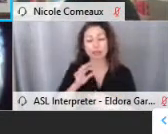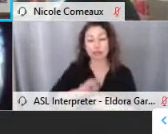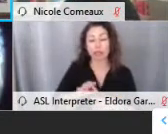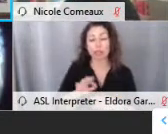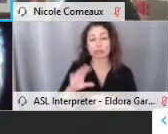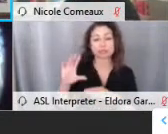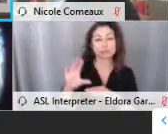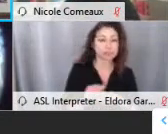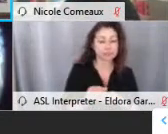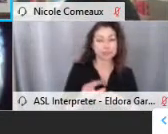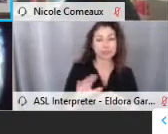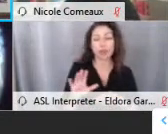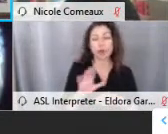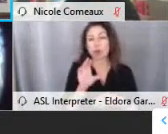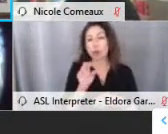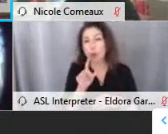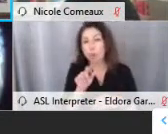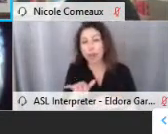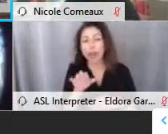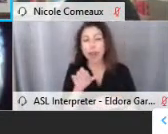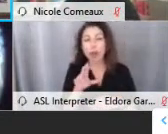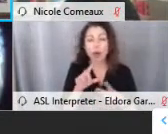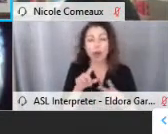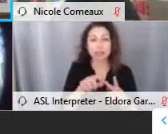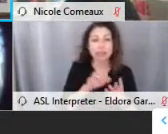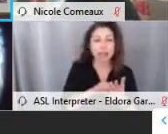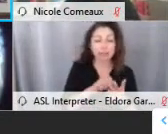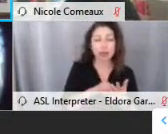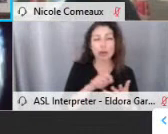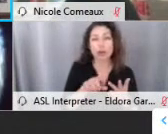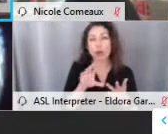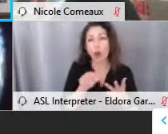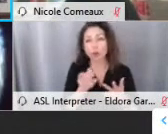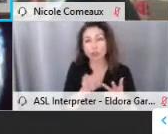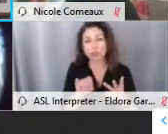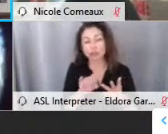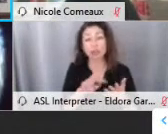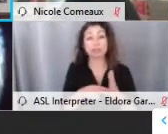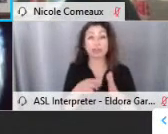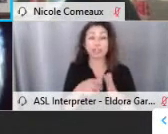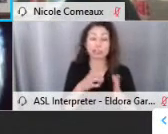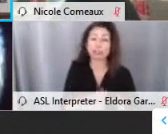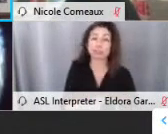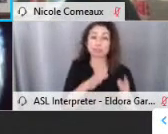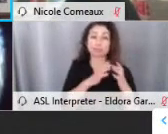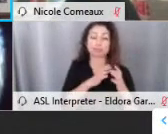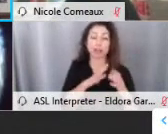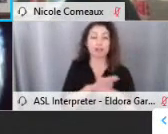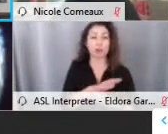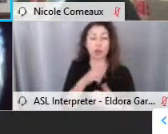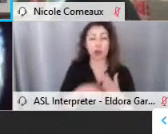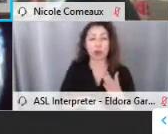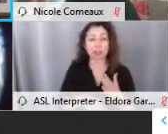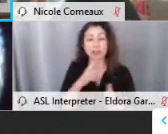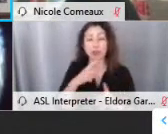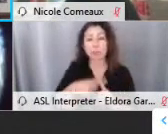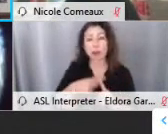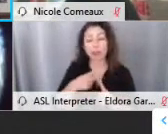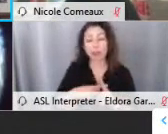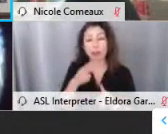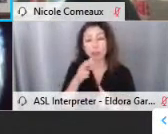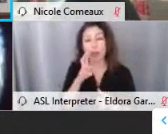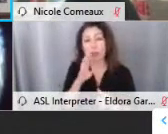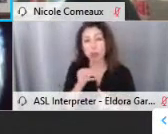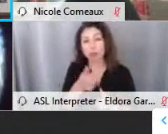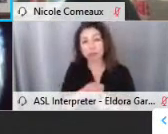co-pays, deductibles, and co-insurance. And so she'd have to take on the full costs of the monthly premium